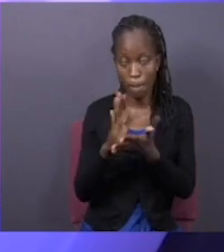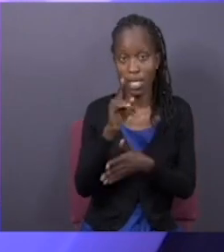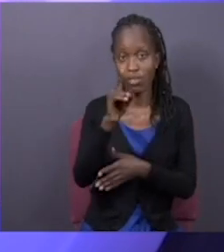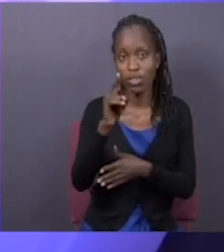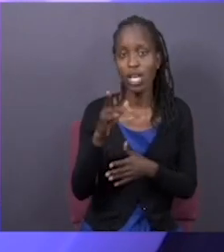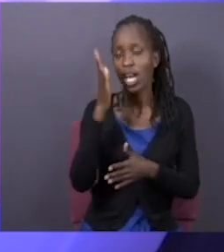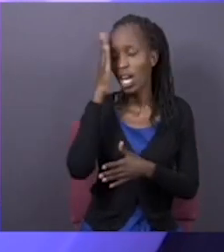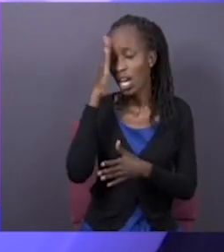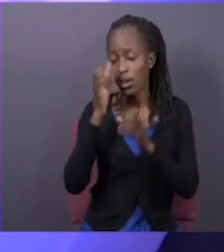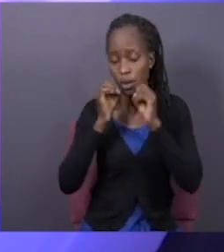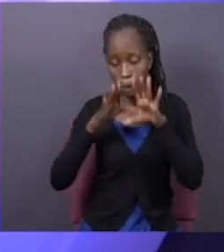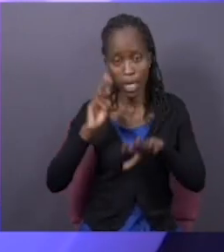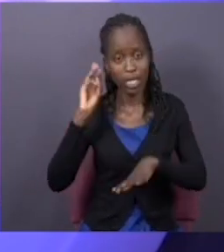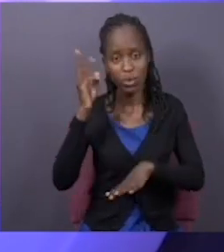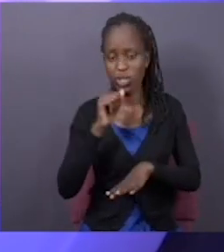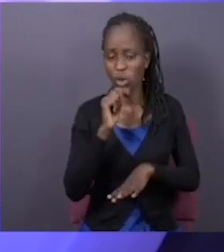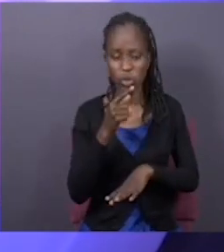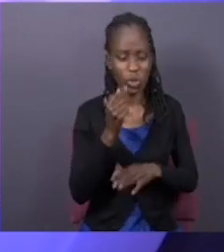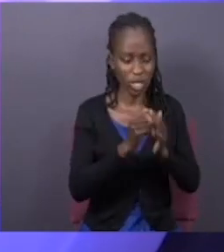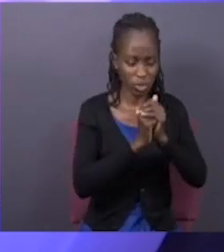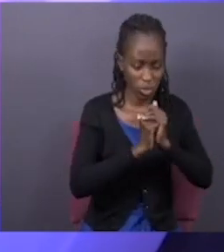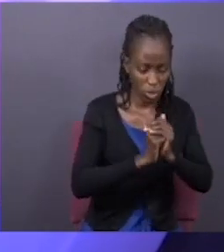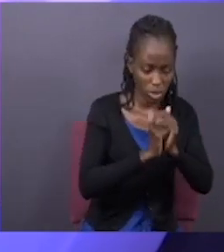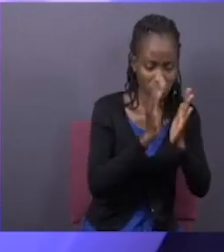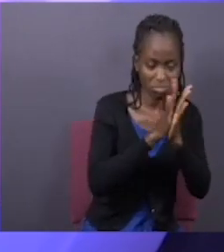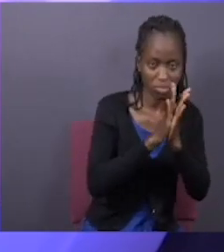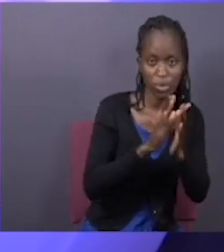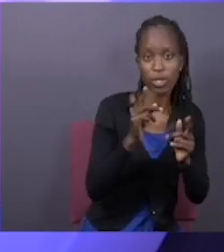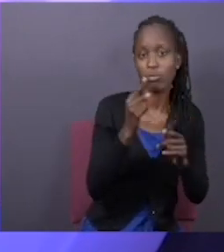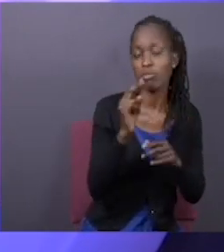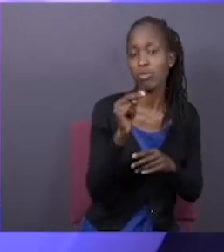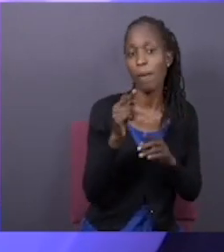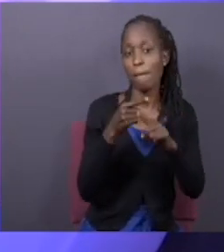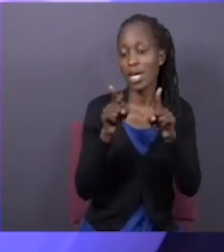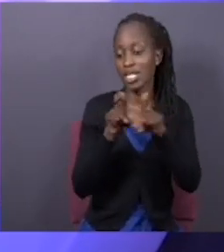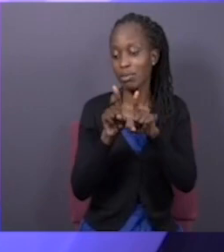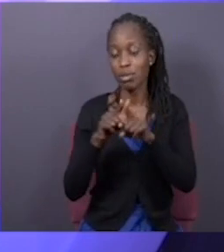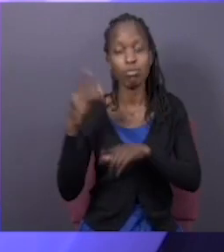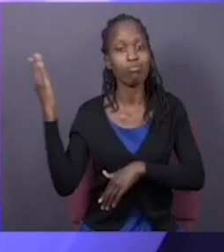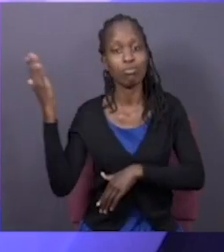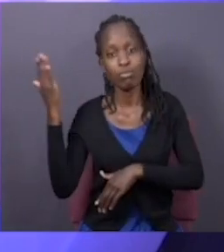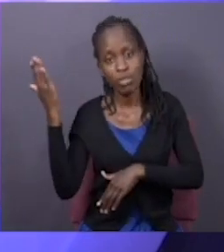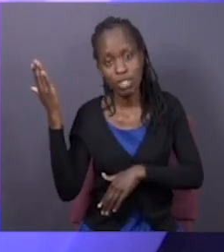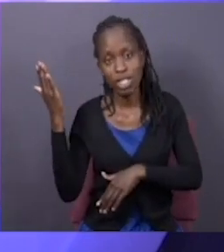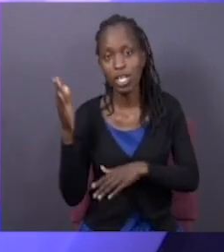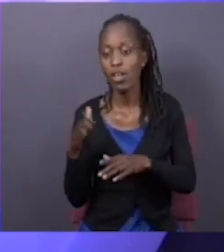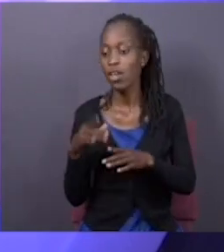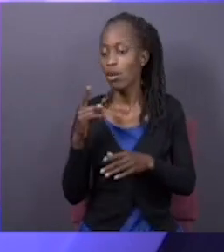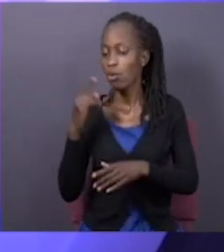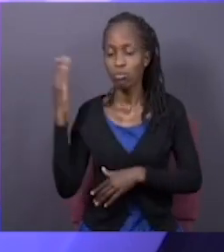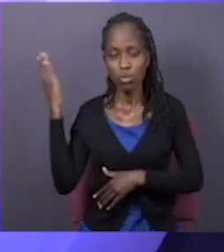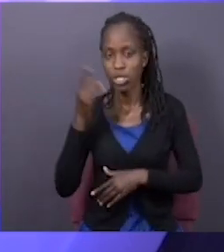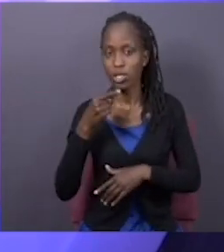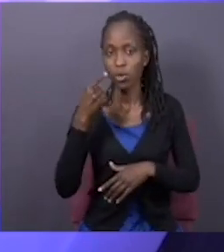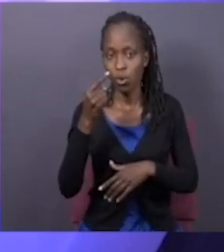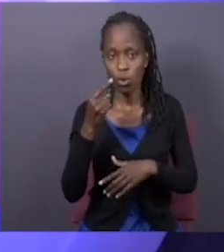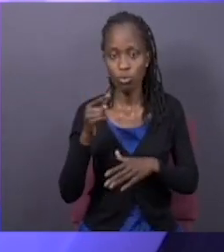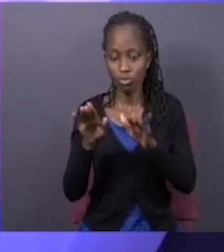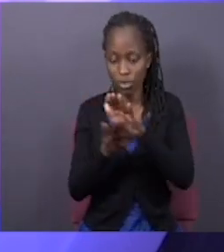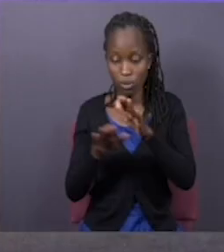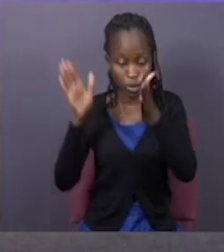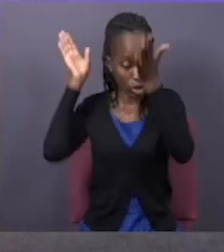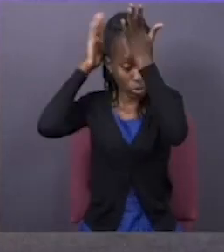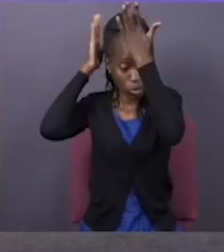you're going to be blessed, not only by the worship, but also by the word that is going to be delivered today by the Deputy Bishop of Christ is the Answer